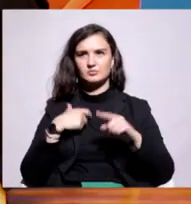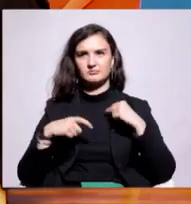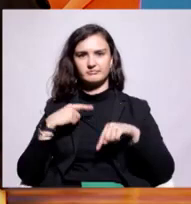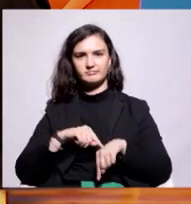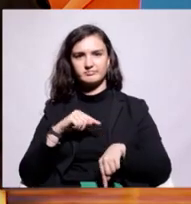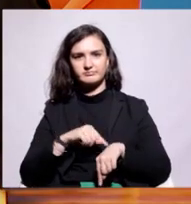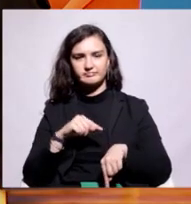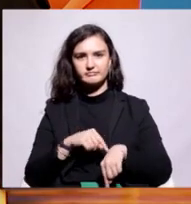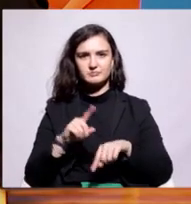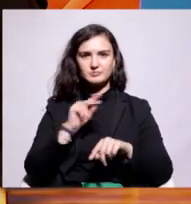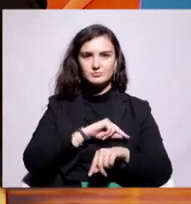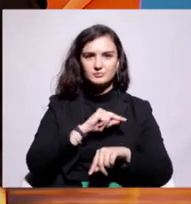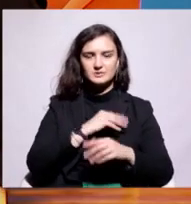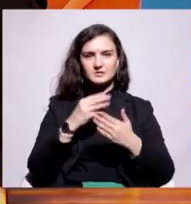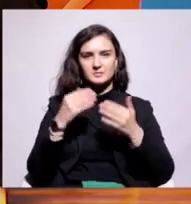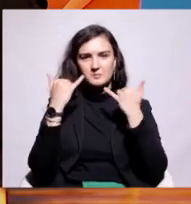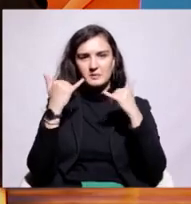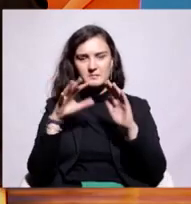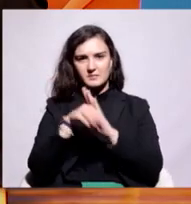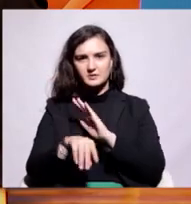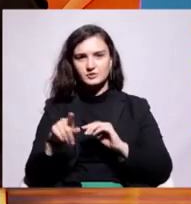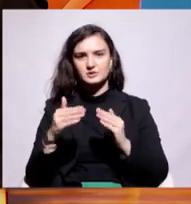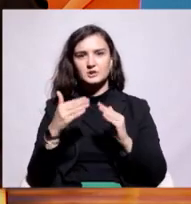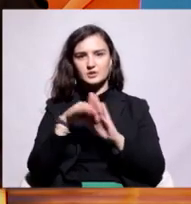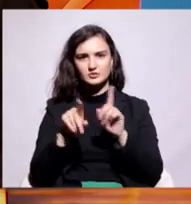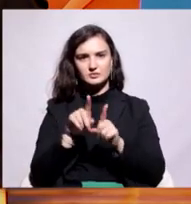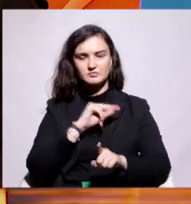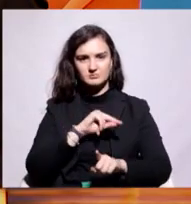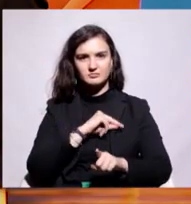to go out there and work his farm and work the house as well.